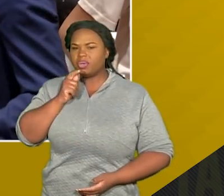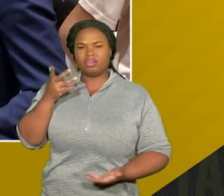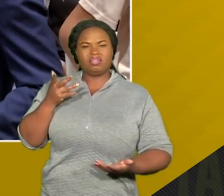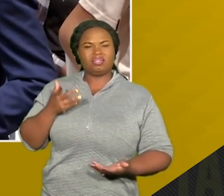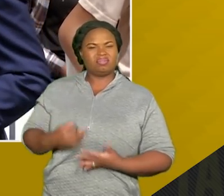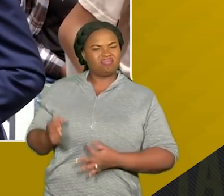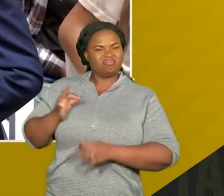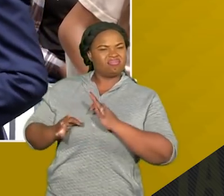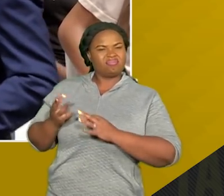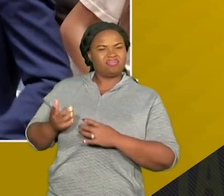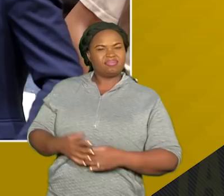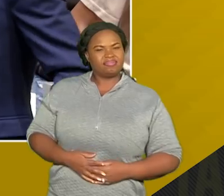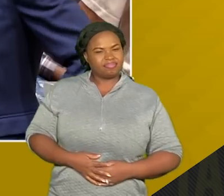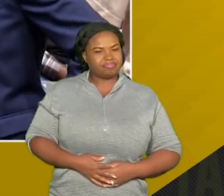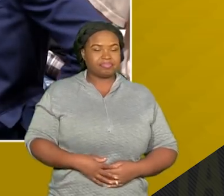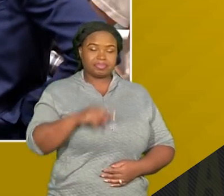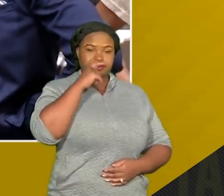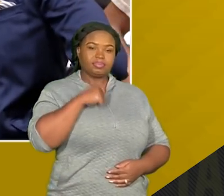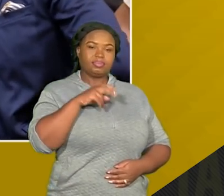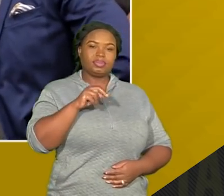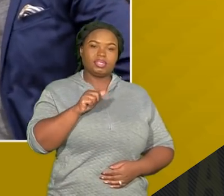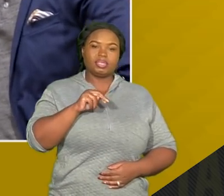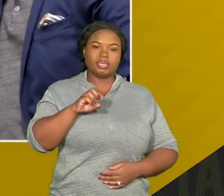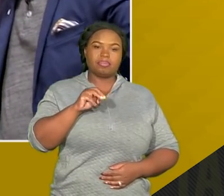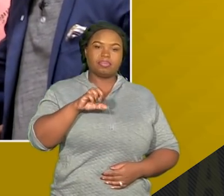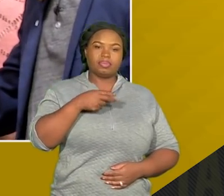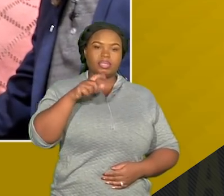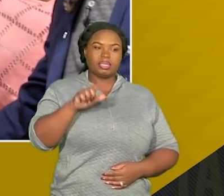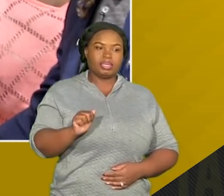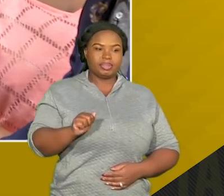story sakho namhla kwenzakalani okay igama lami nanamhla I will say